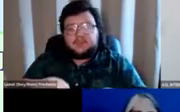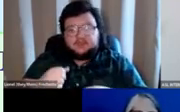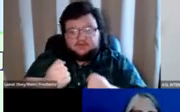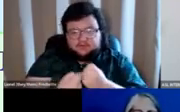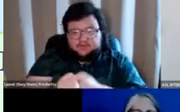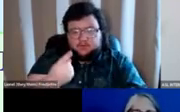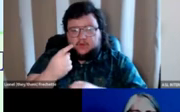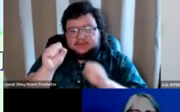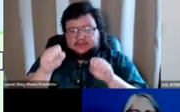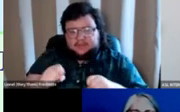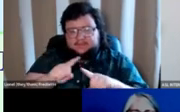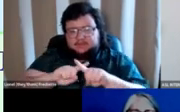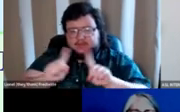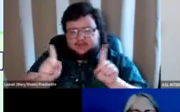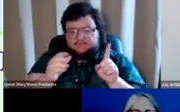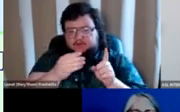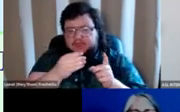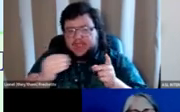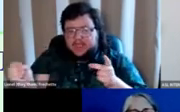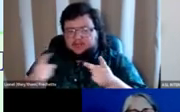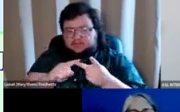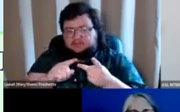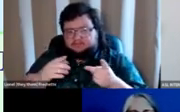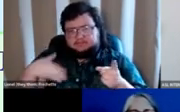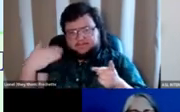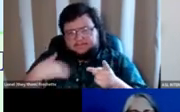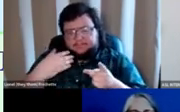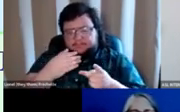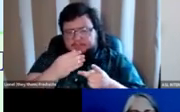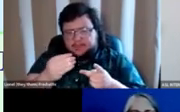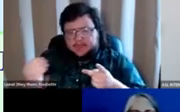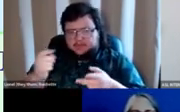we ignore the different abilities of each and every different person.